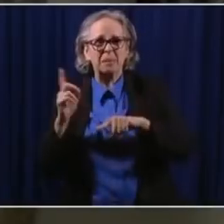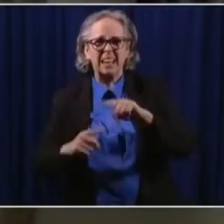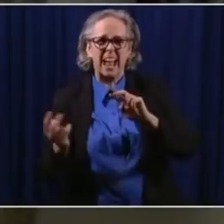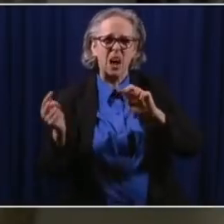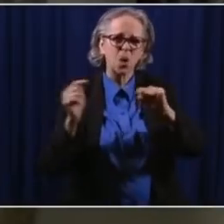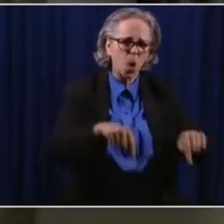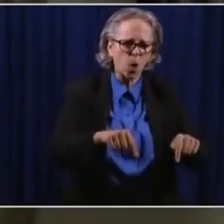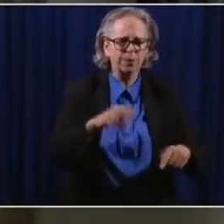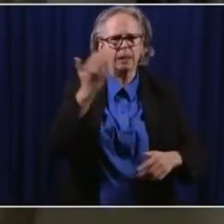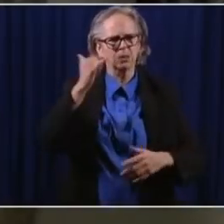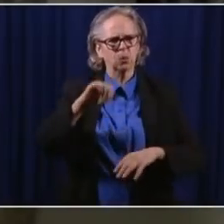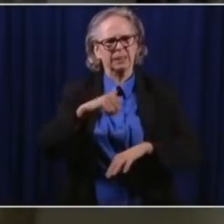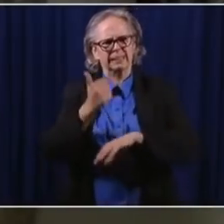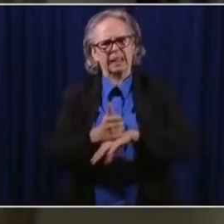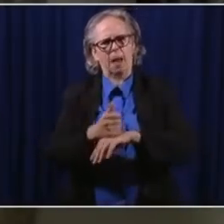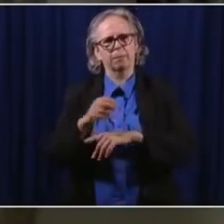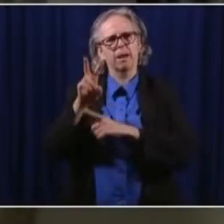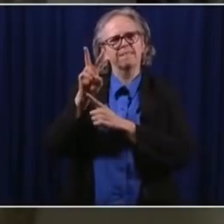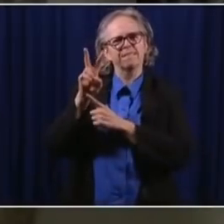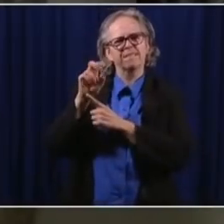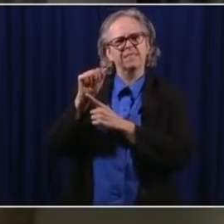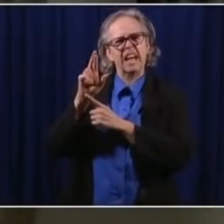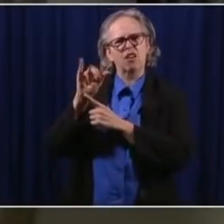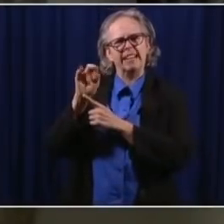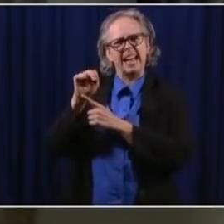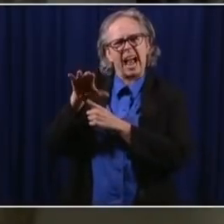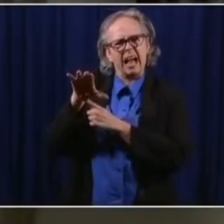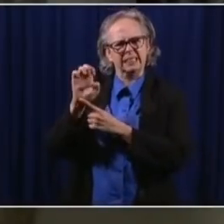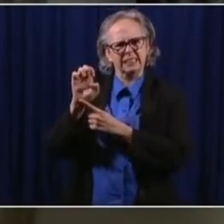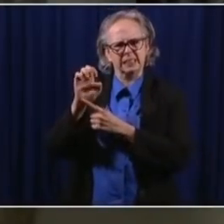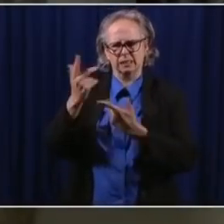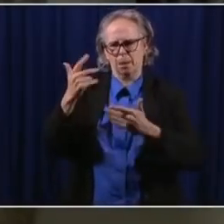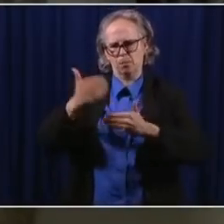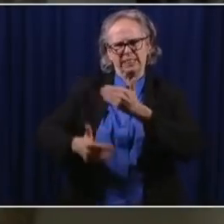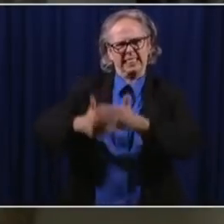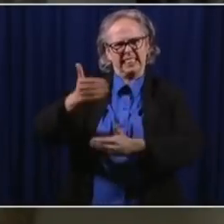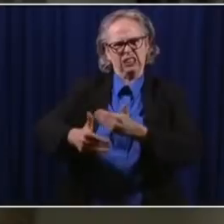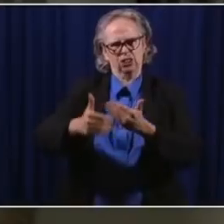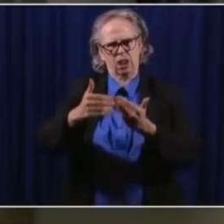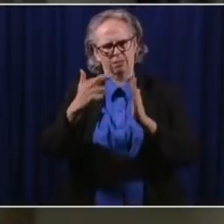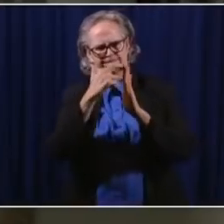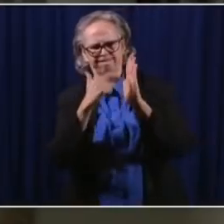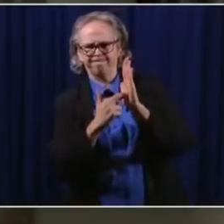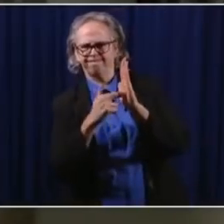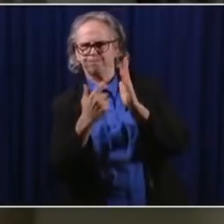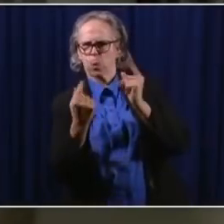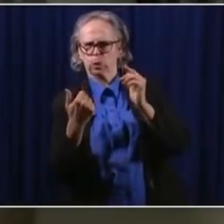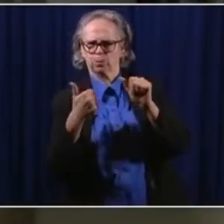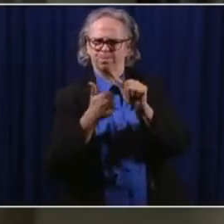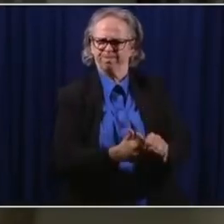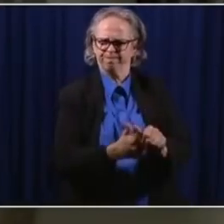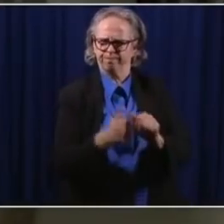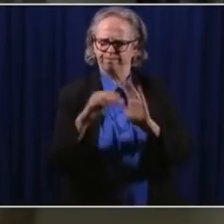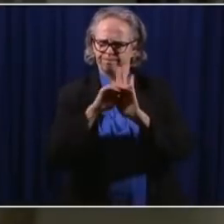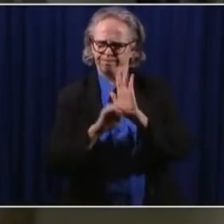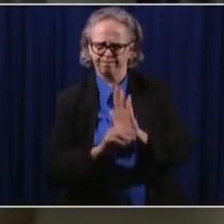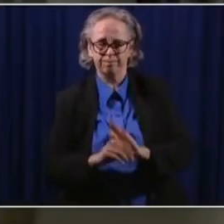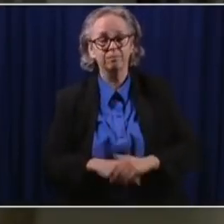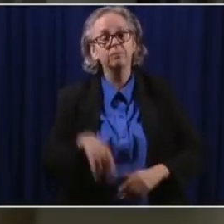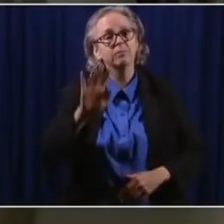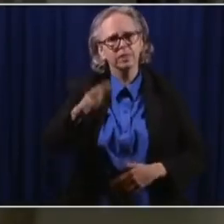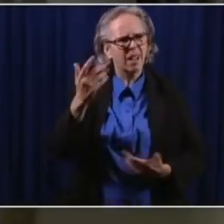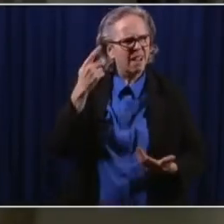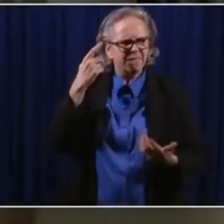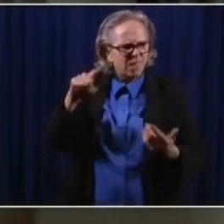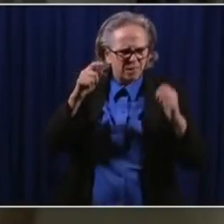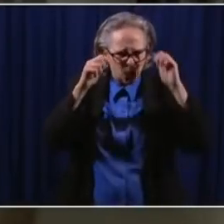So one of the reasons why the sports order contains a variance provision allowing schools is to allow schools to submit a